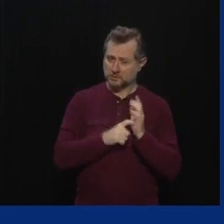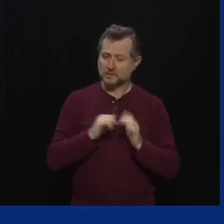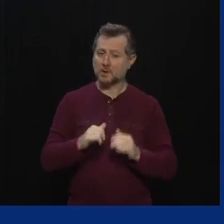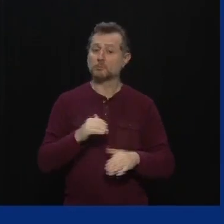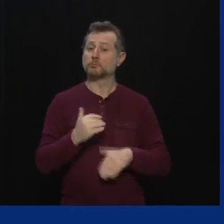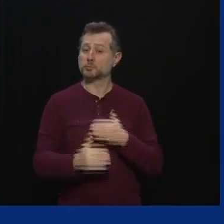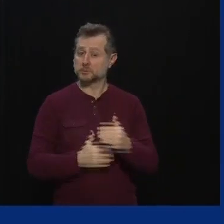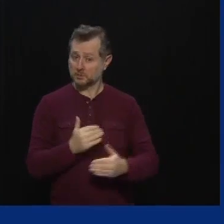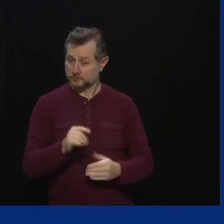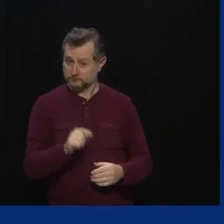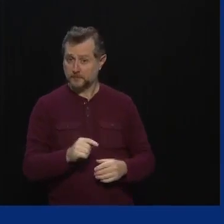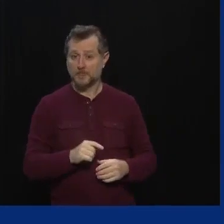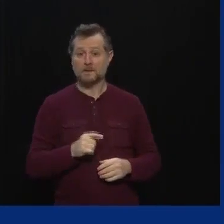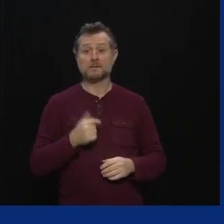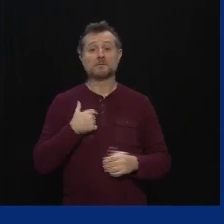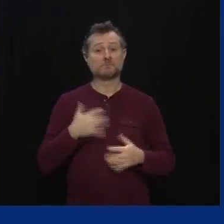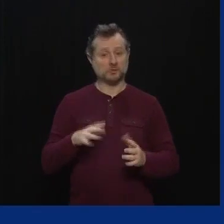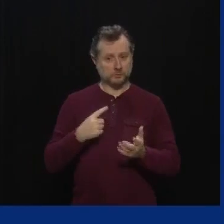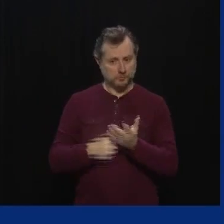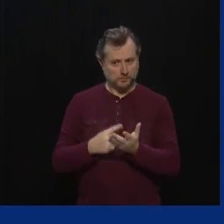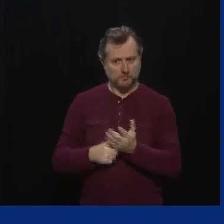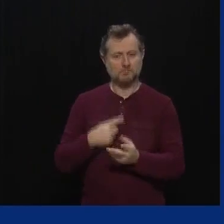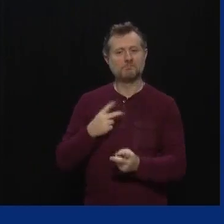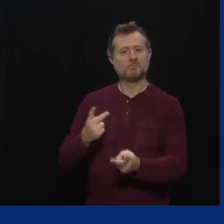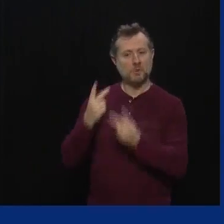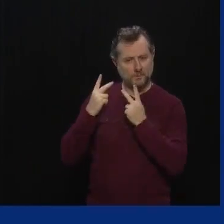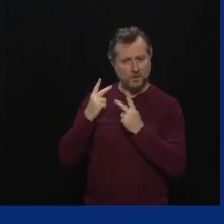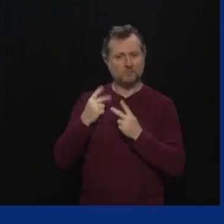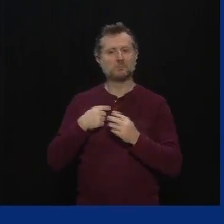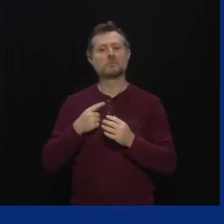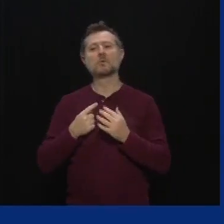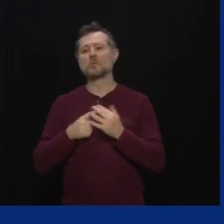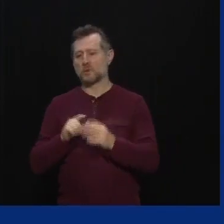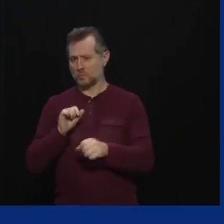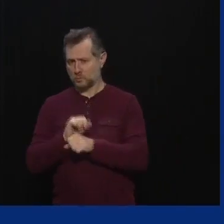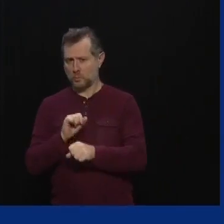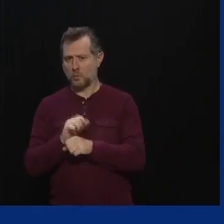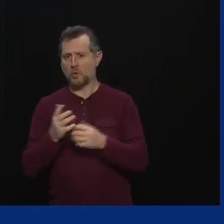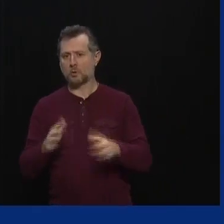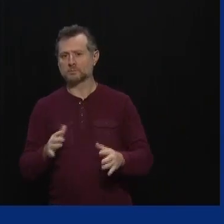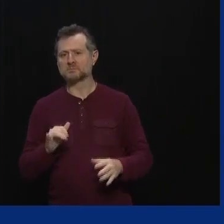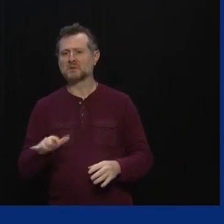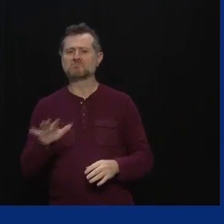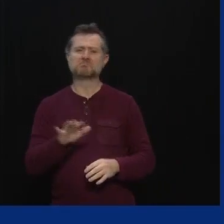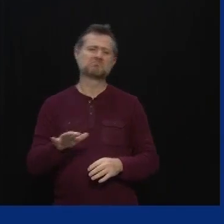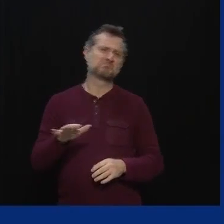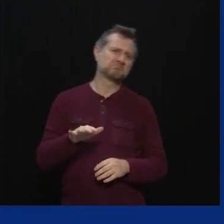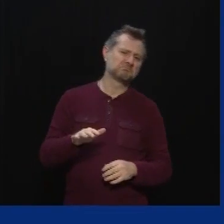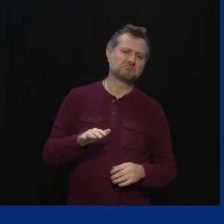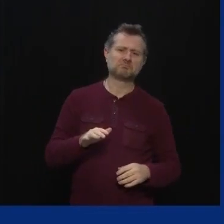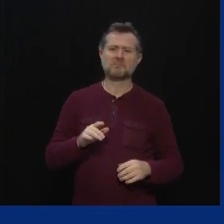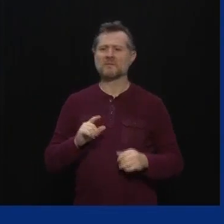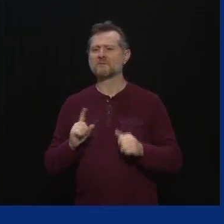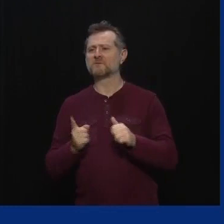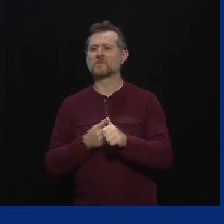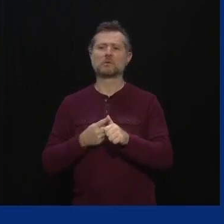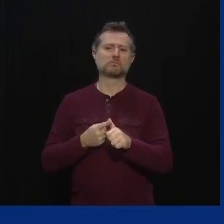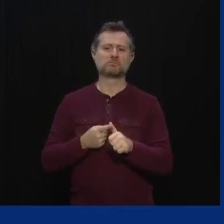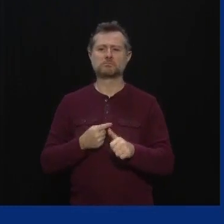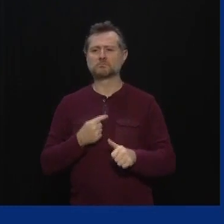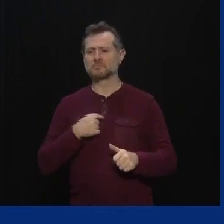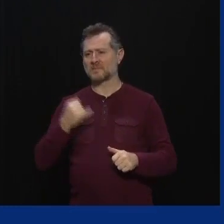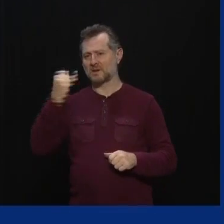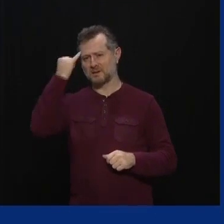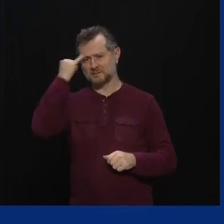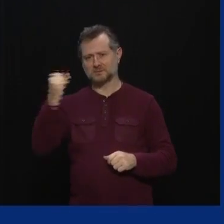for example, and we are already working on a memorial down in some location, not the original location, because that was not